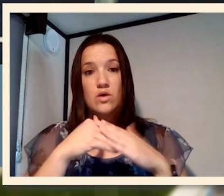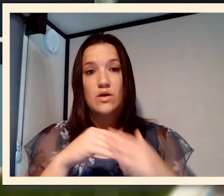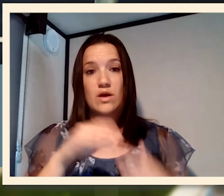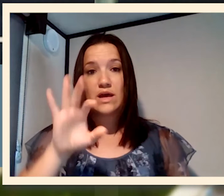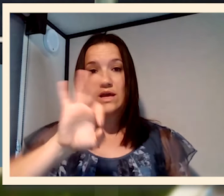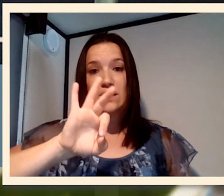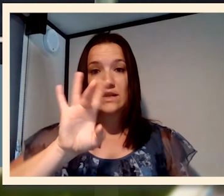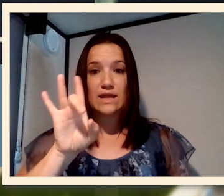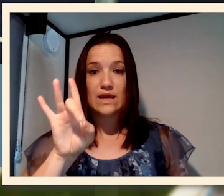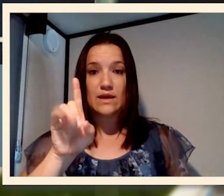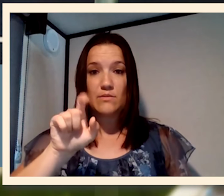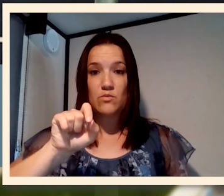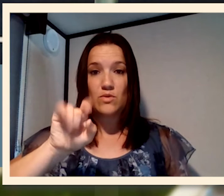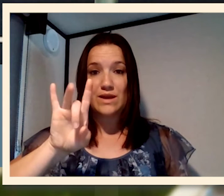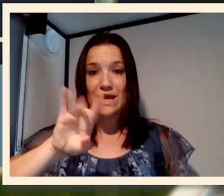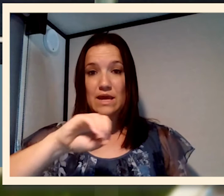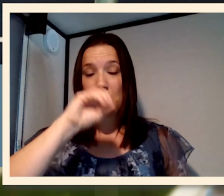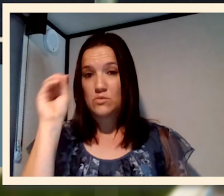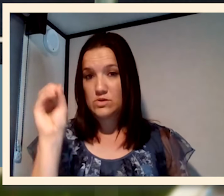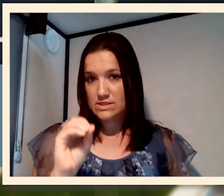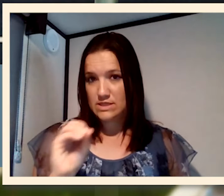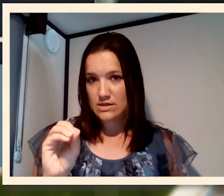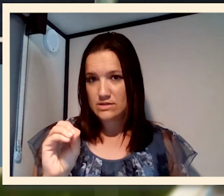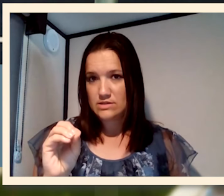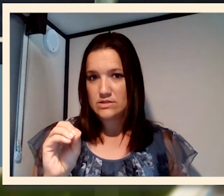adult occupancy level of